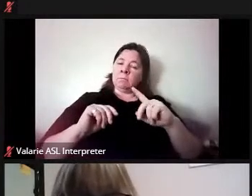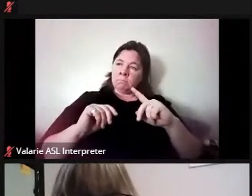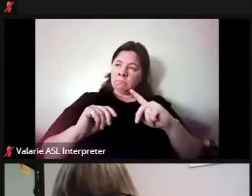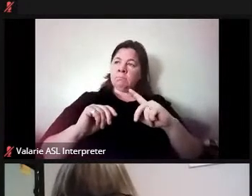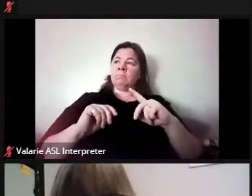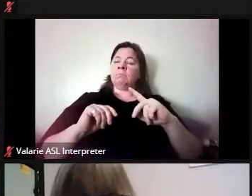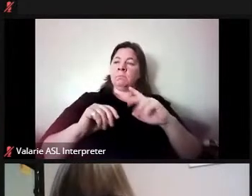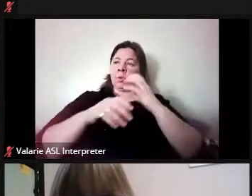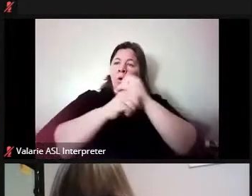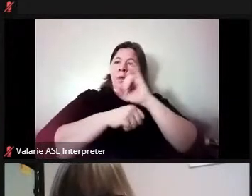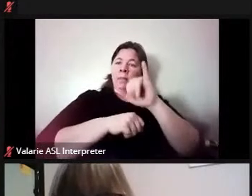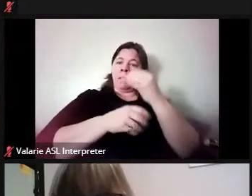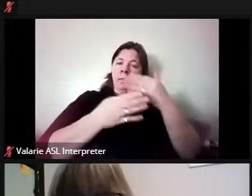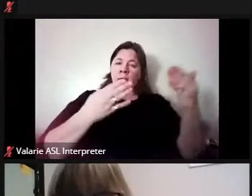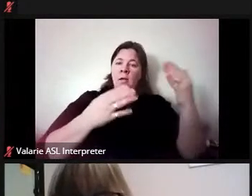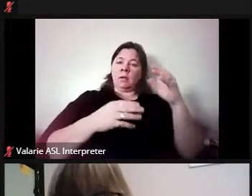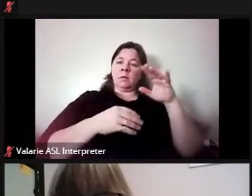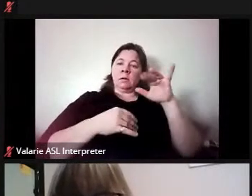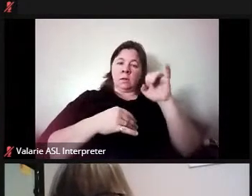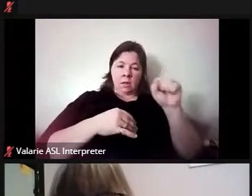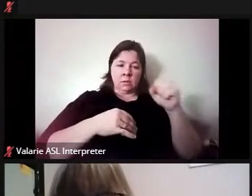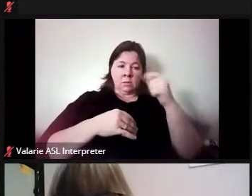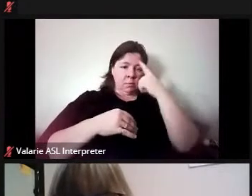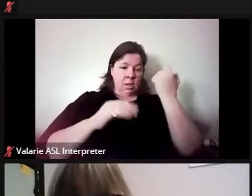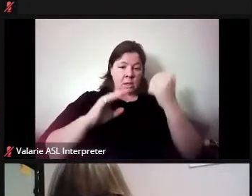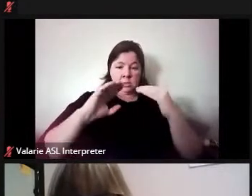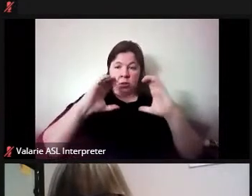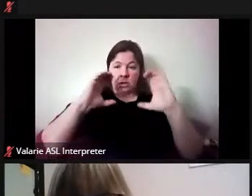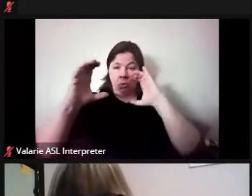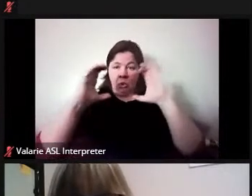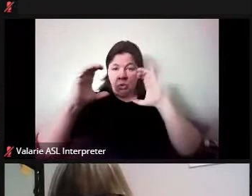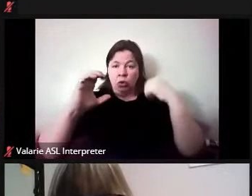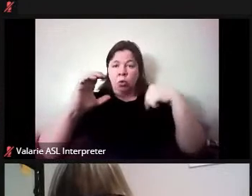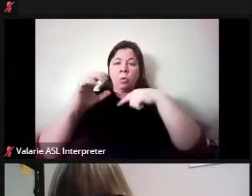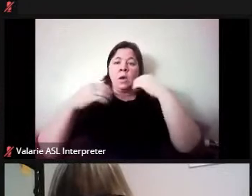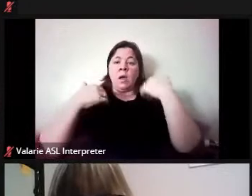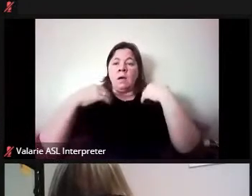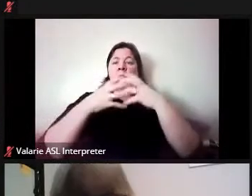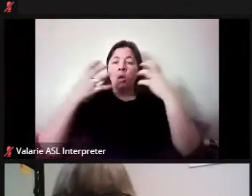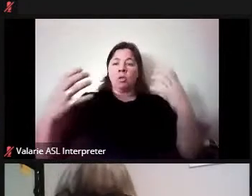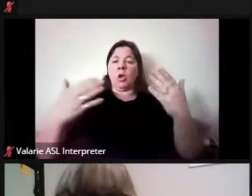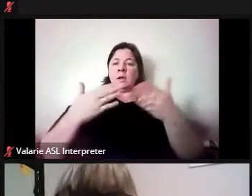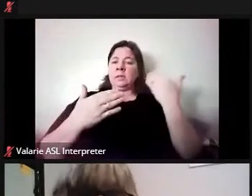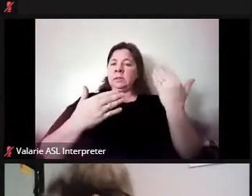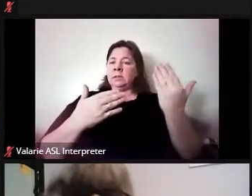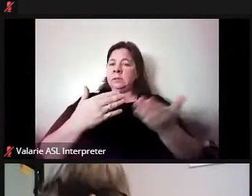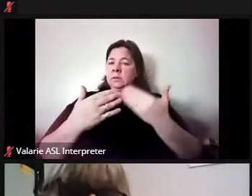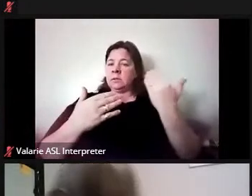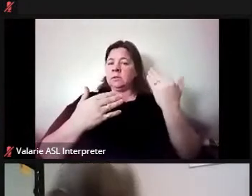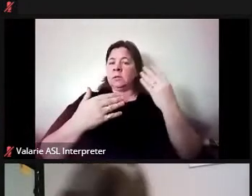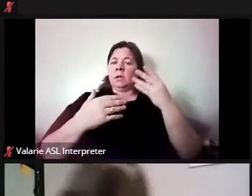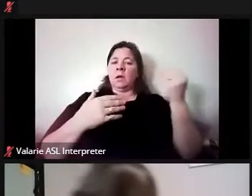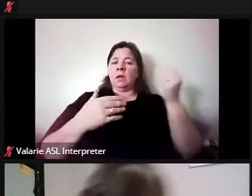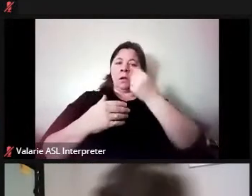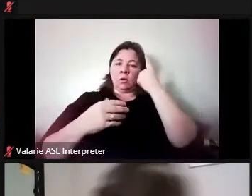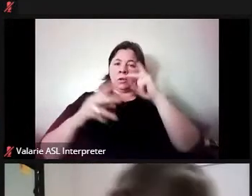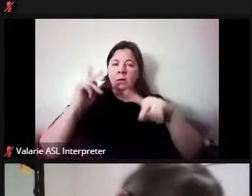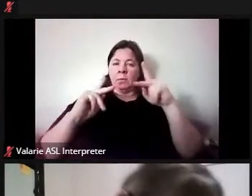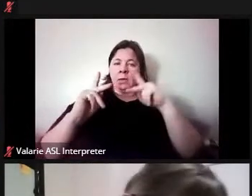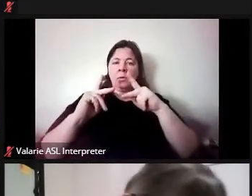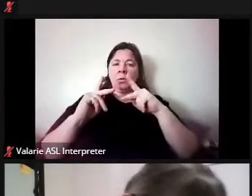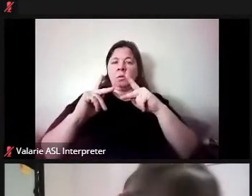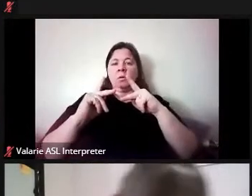thing. But yes, because of communication, we were having a lot of ease in understanding people that